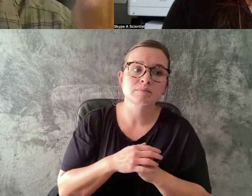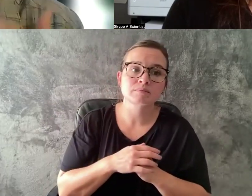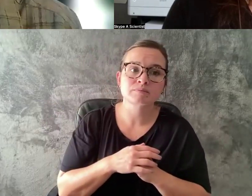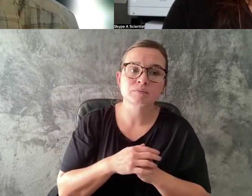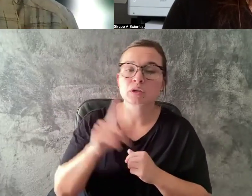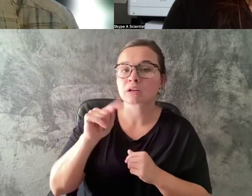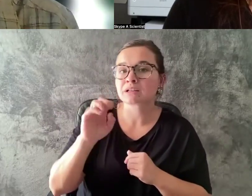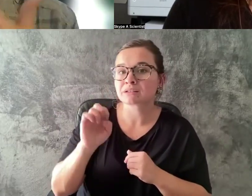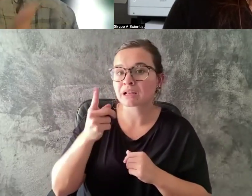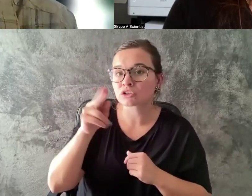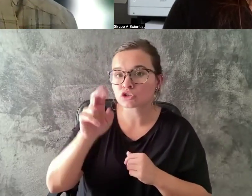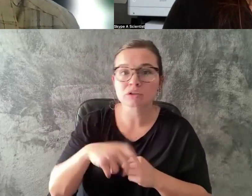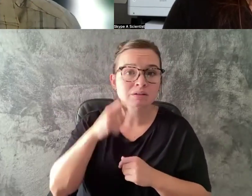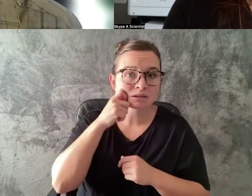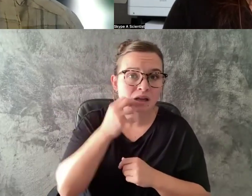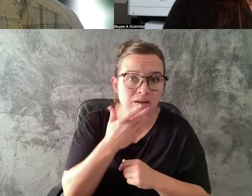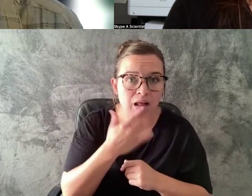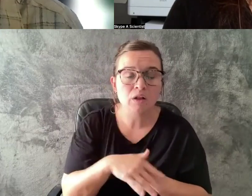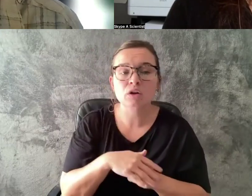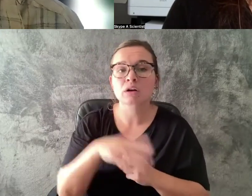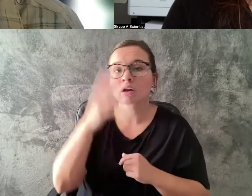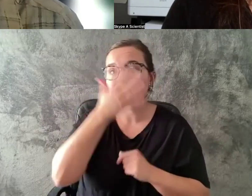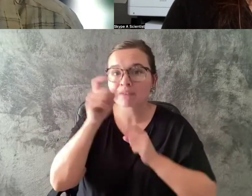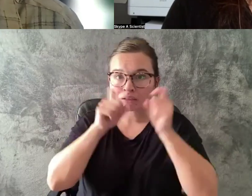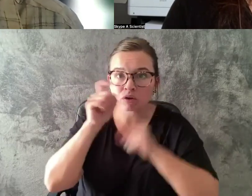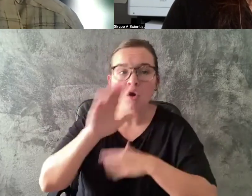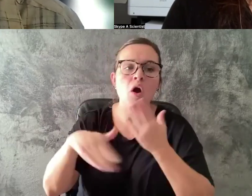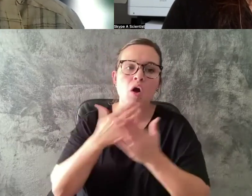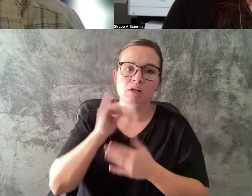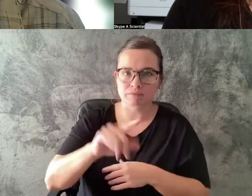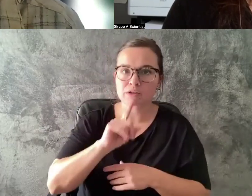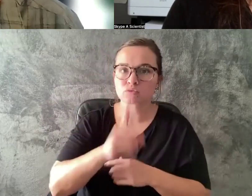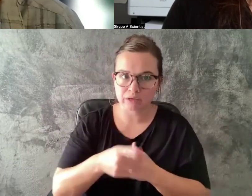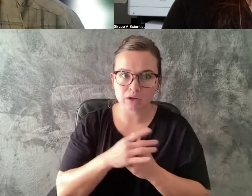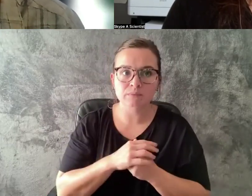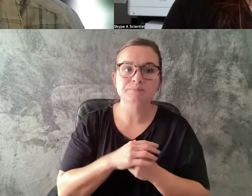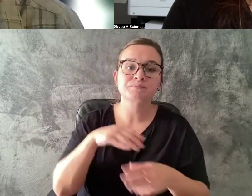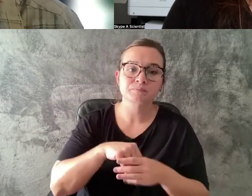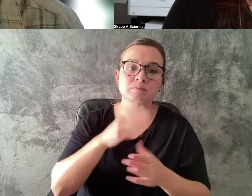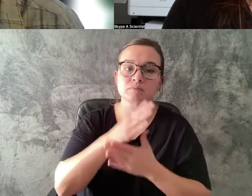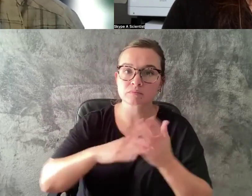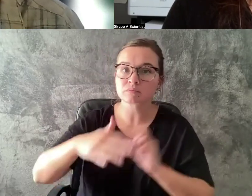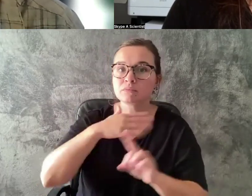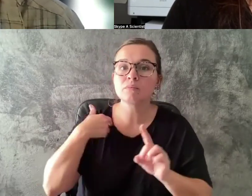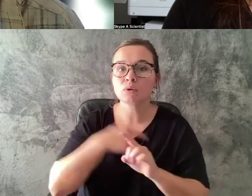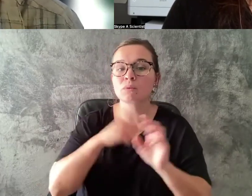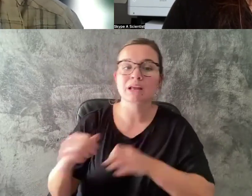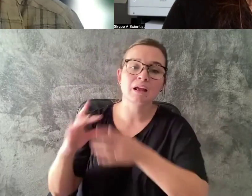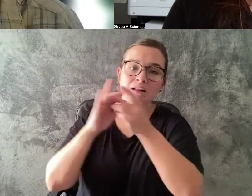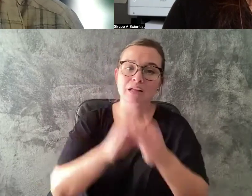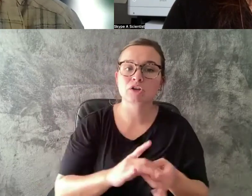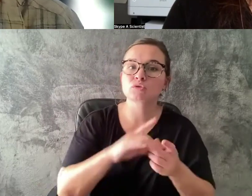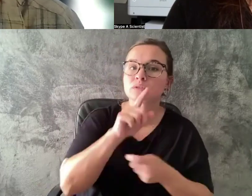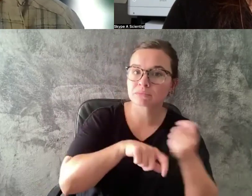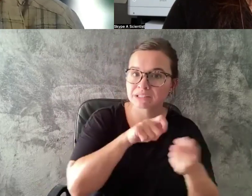hair texture or skin color or facial features. All of that is very real. And in some cases, we can link that to